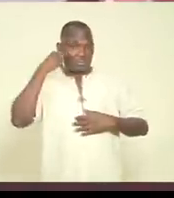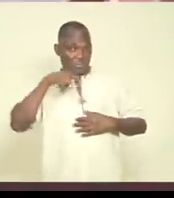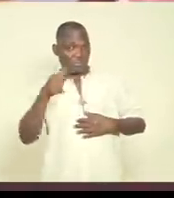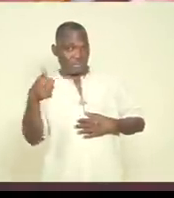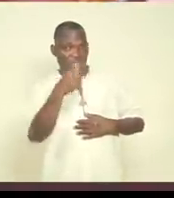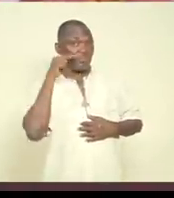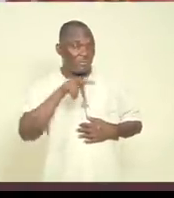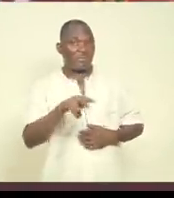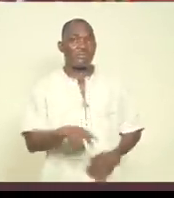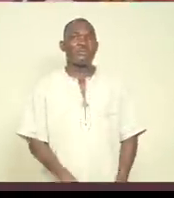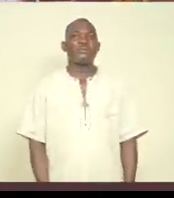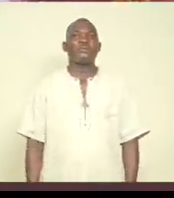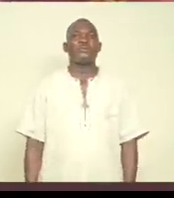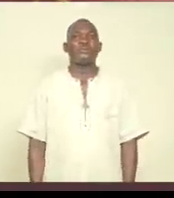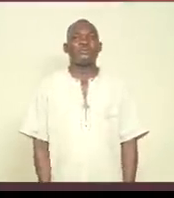it.